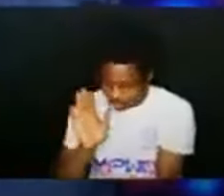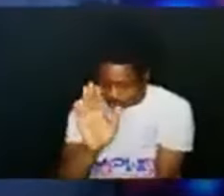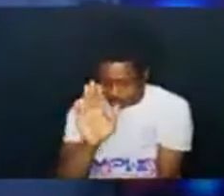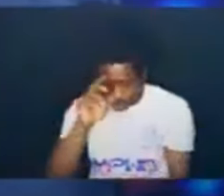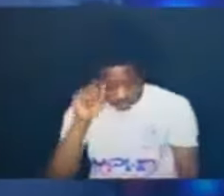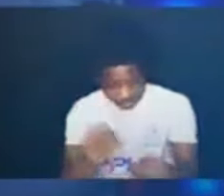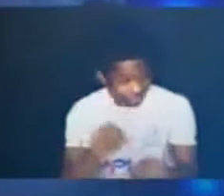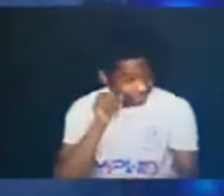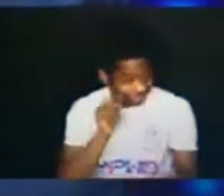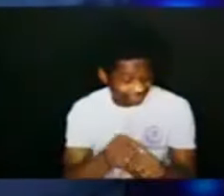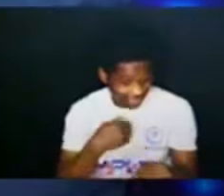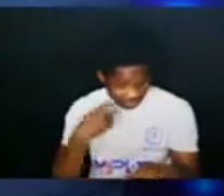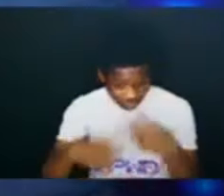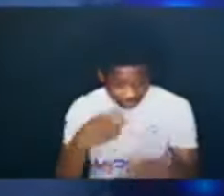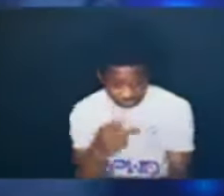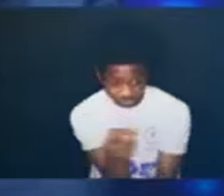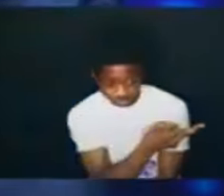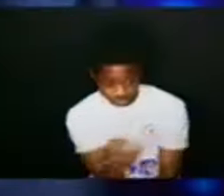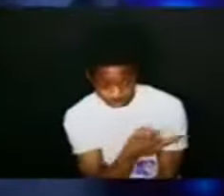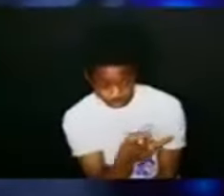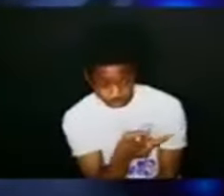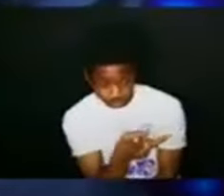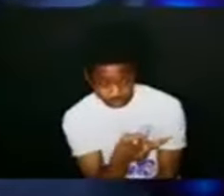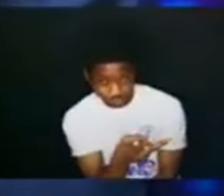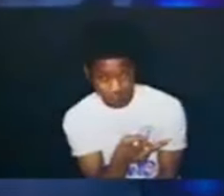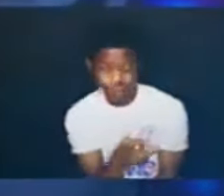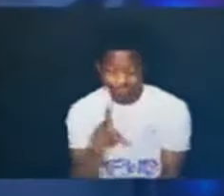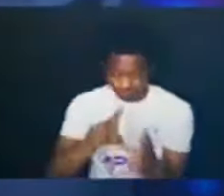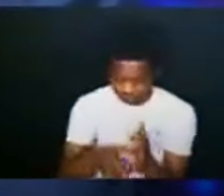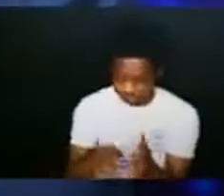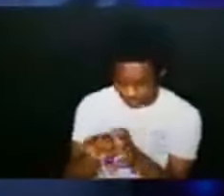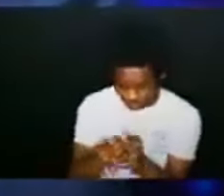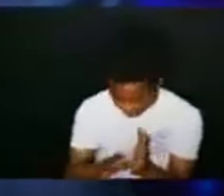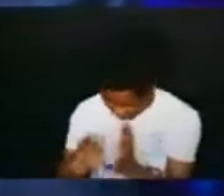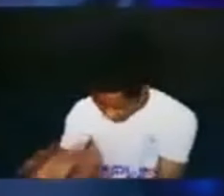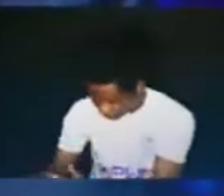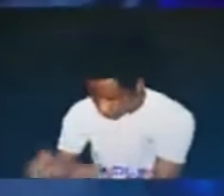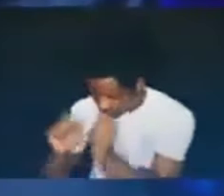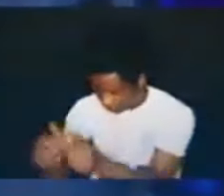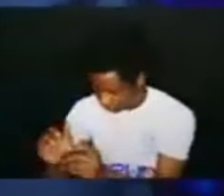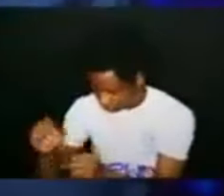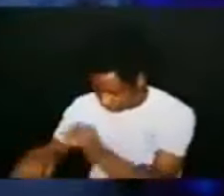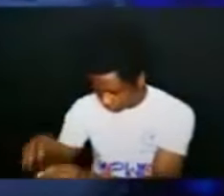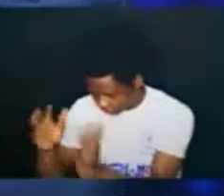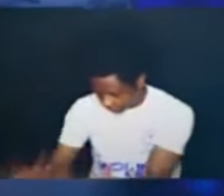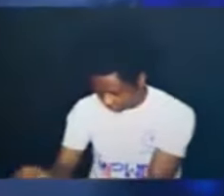your brother or sister has something against you, now leave your gift there in front of